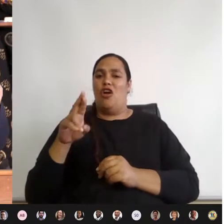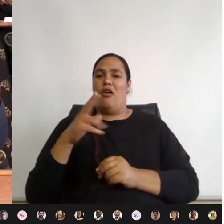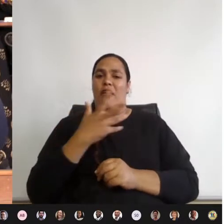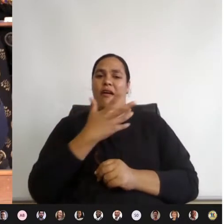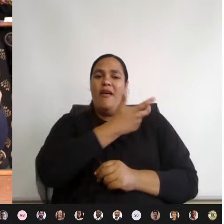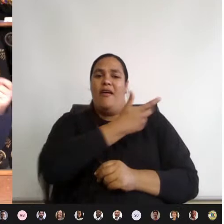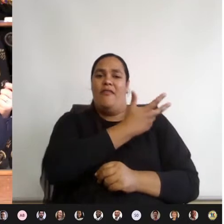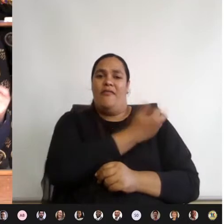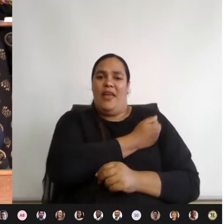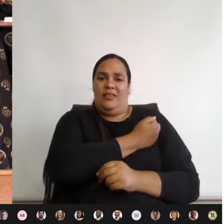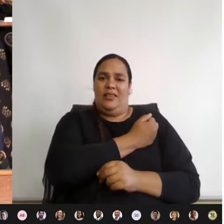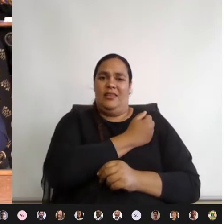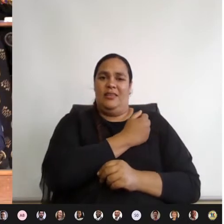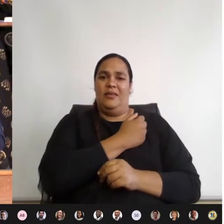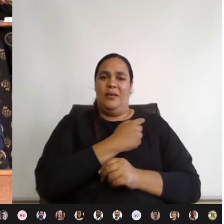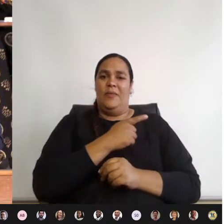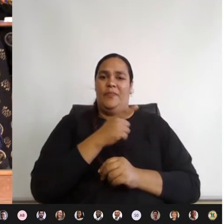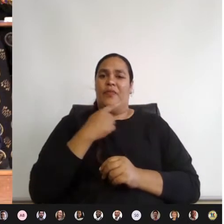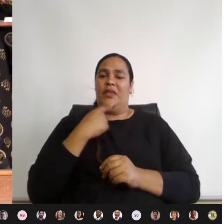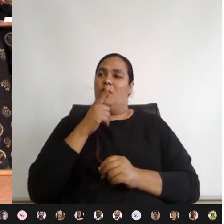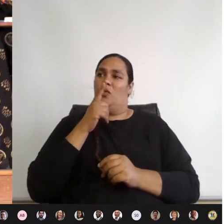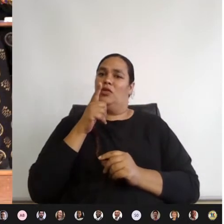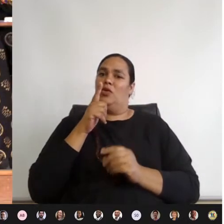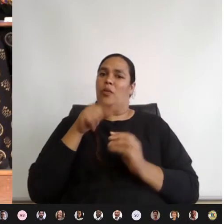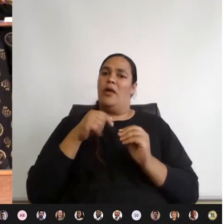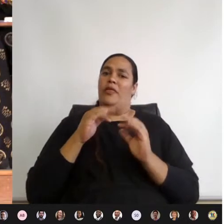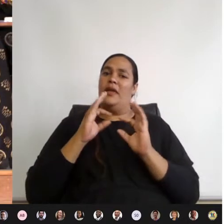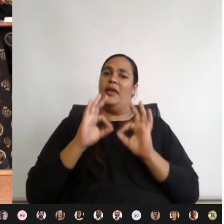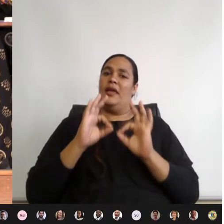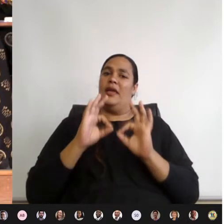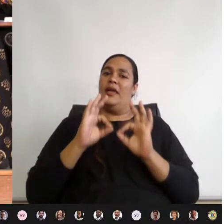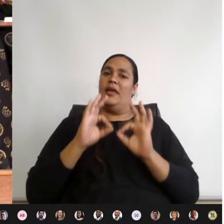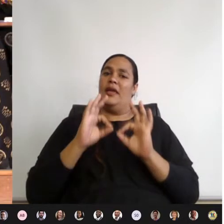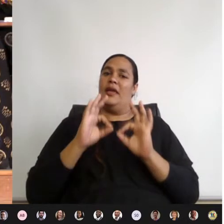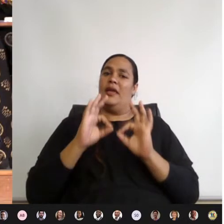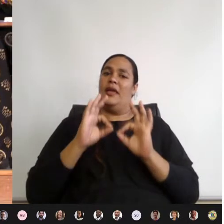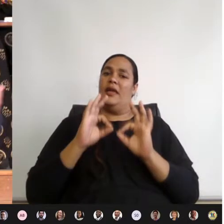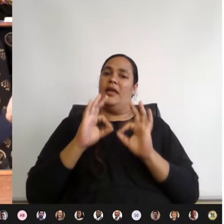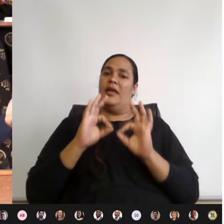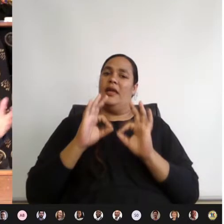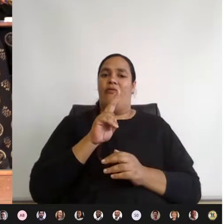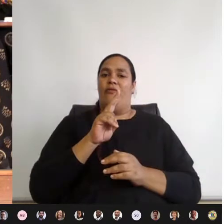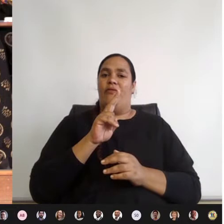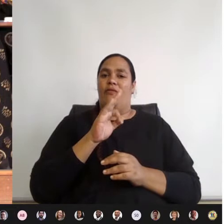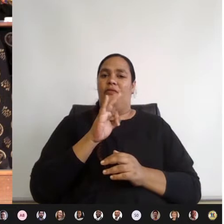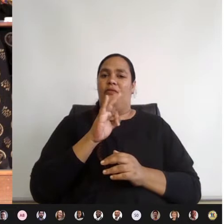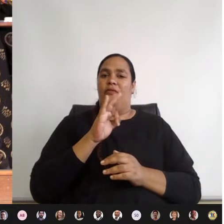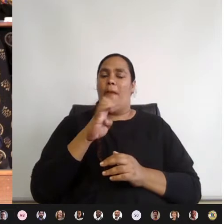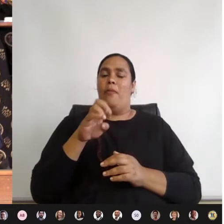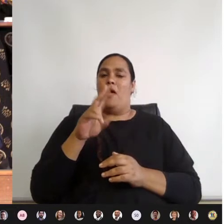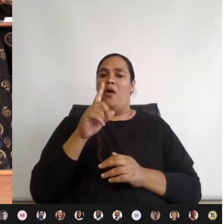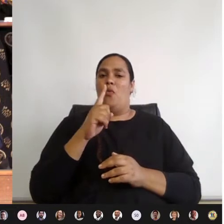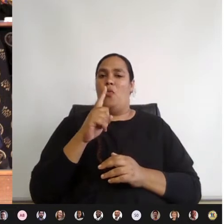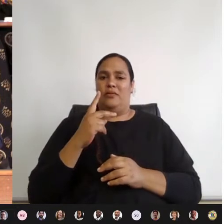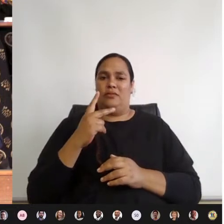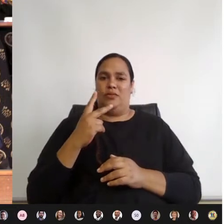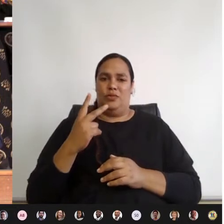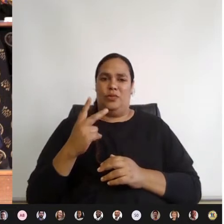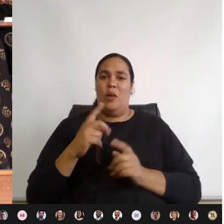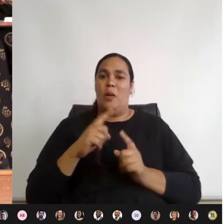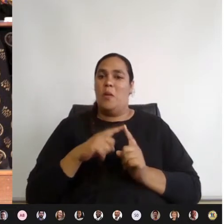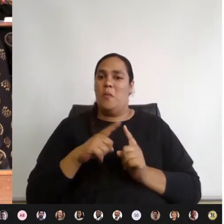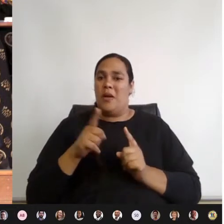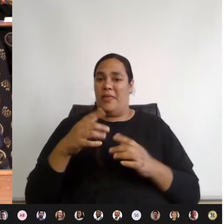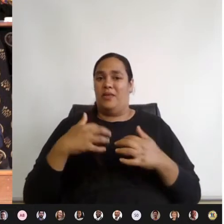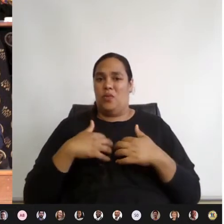questioning the effectiveness against 501v2. And that's worrying to me as well. But exactly